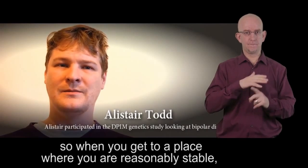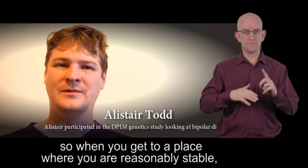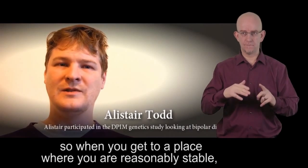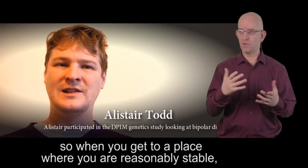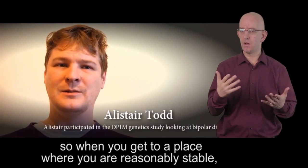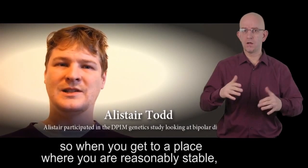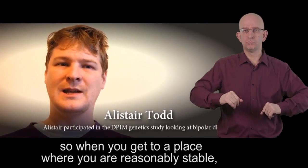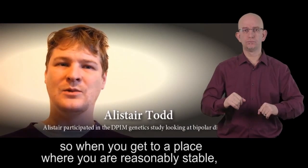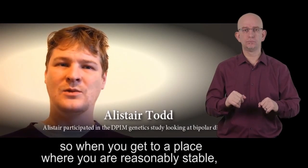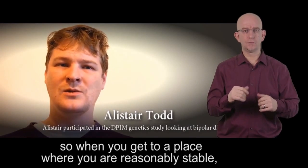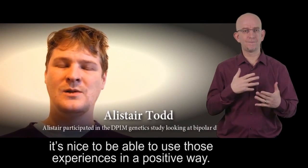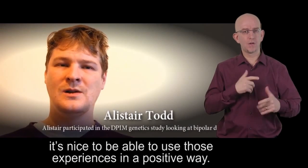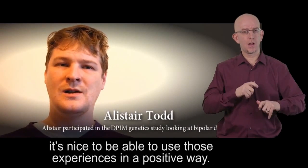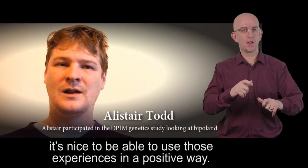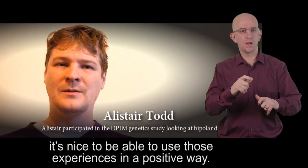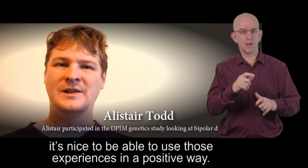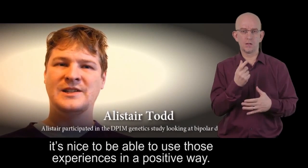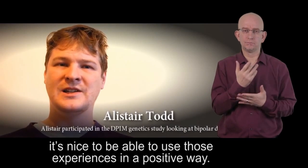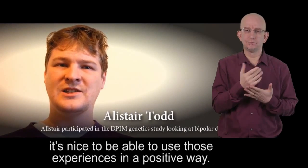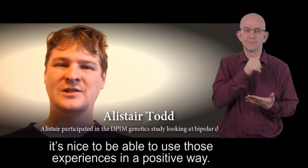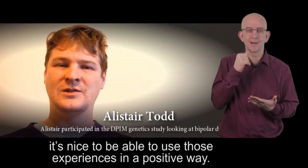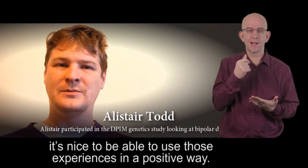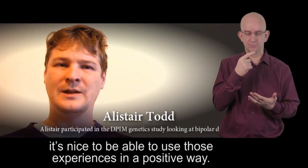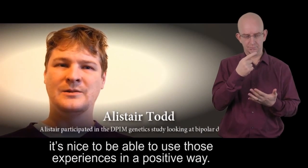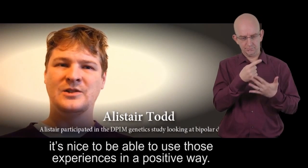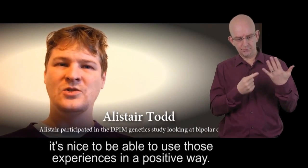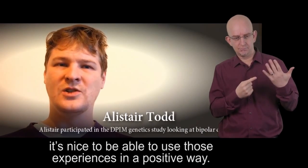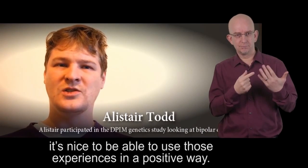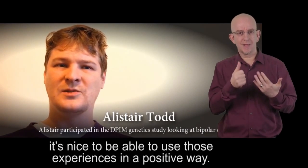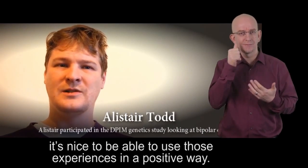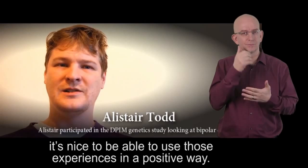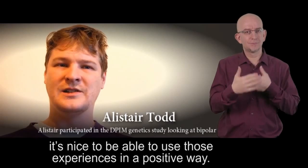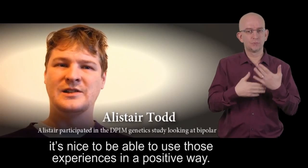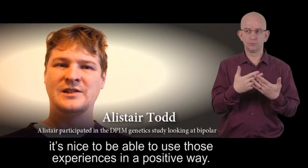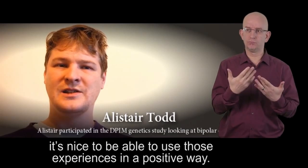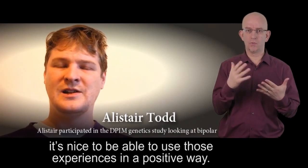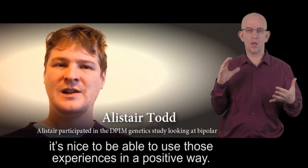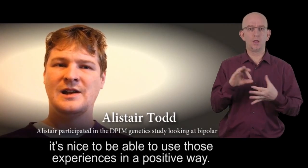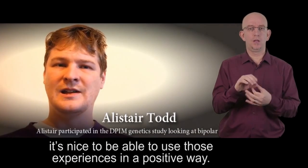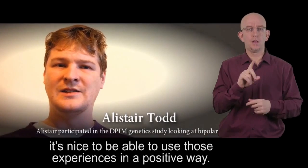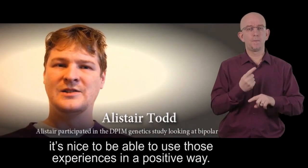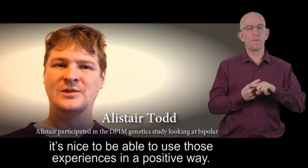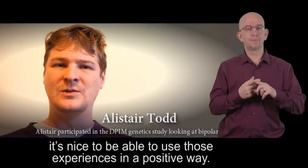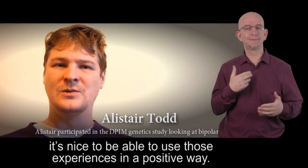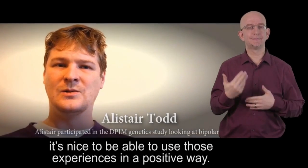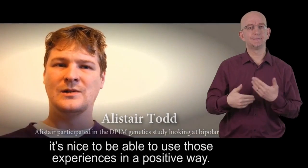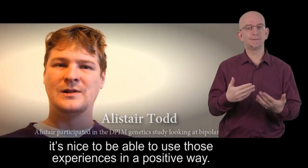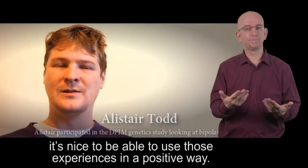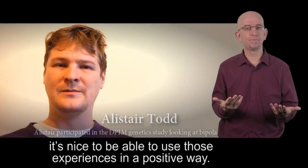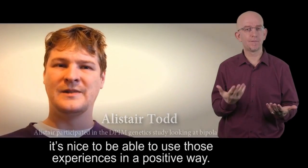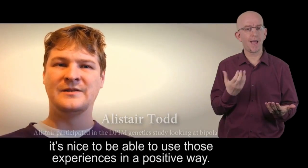we're reasonably stable it's nice to be able to use those experiences and to